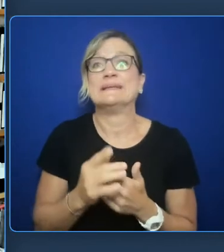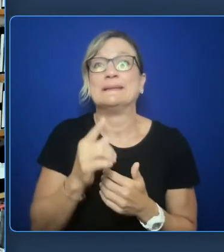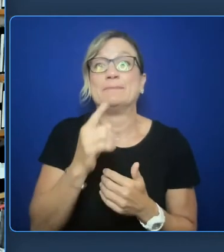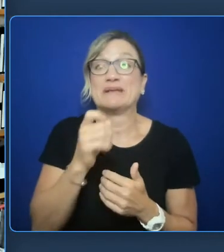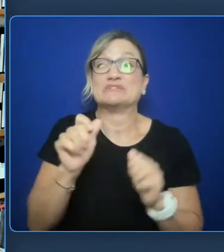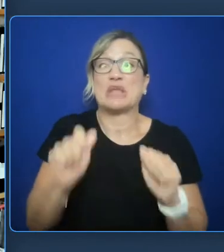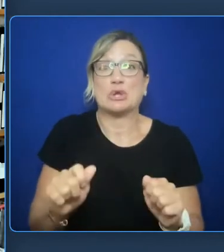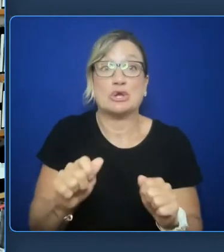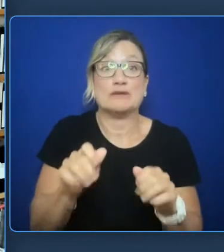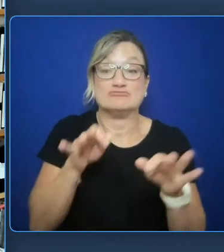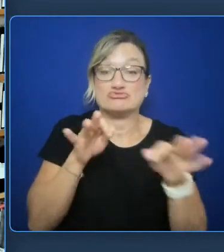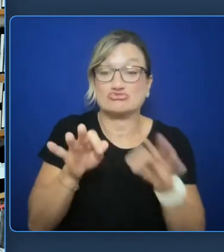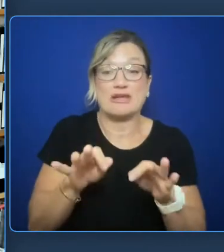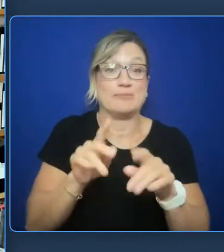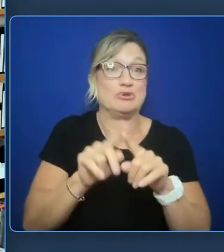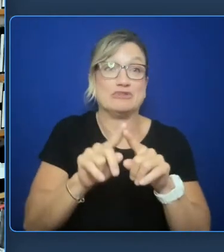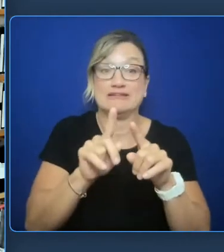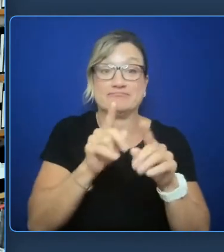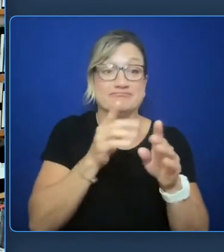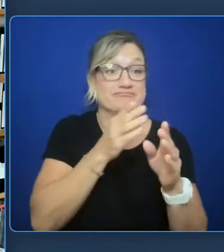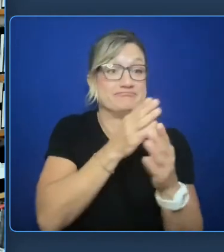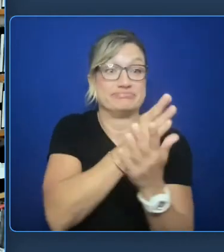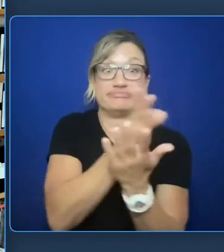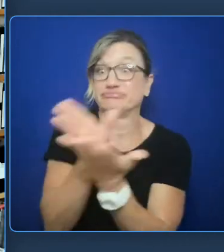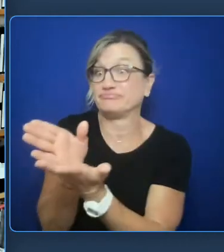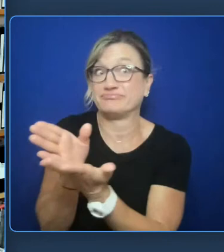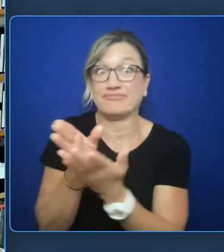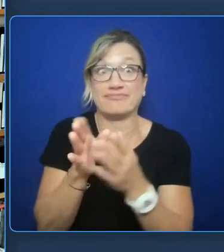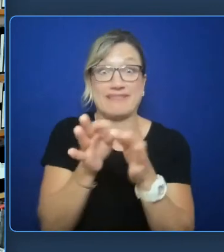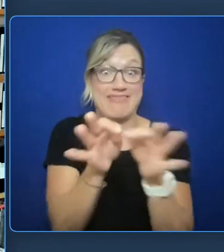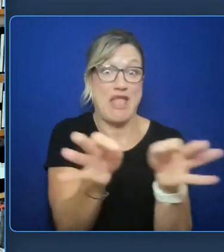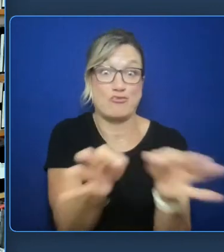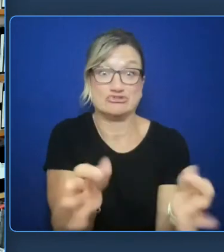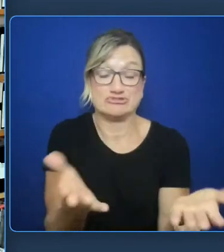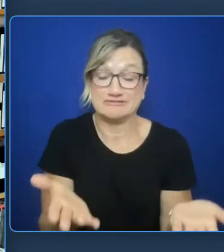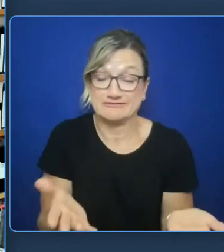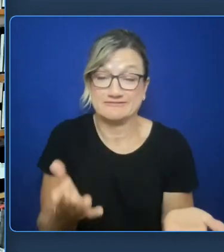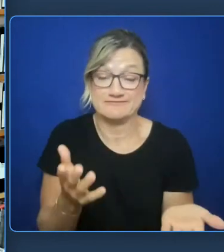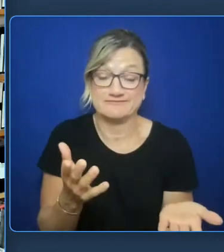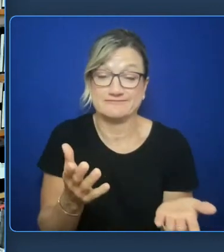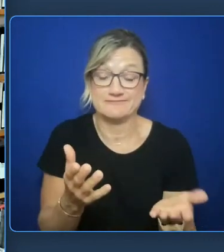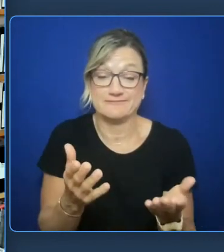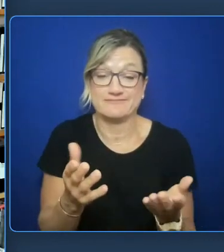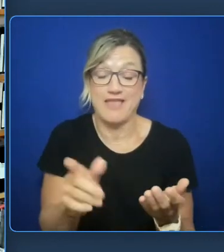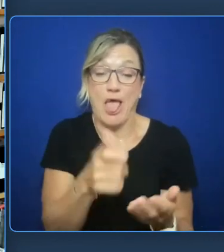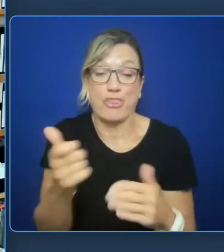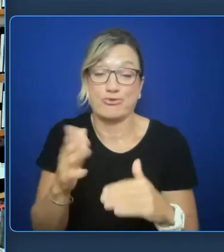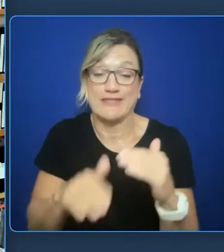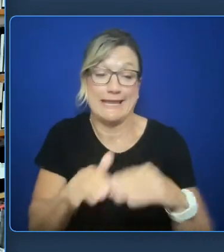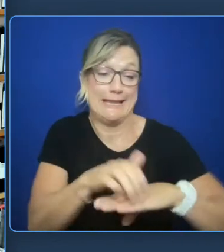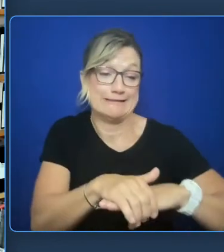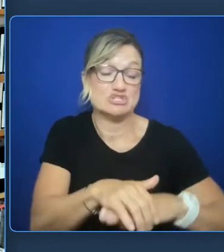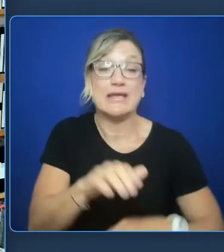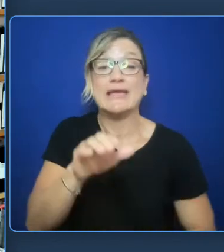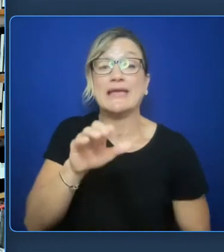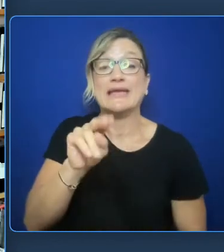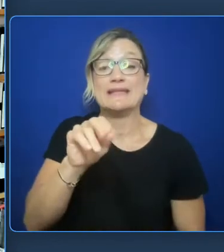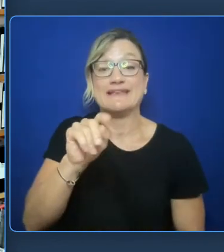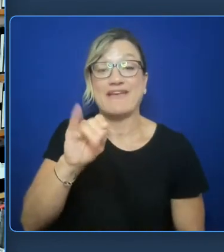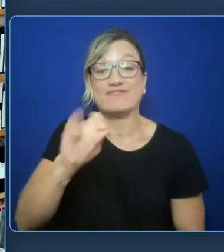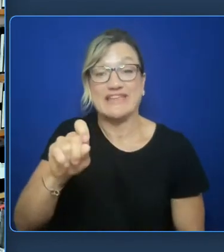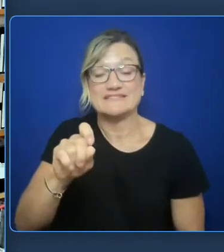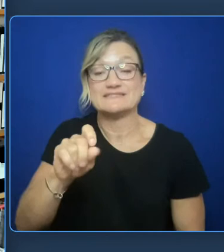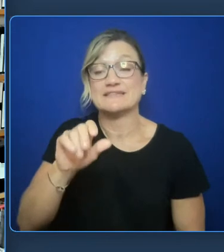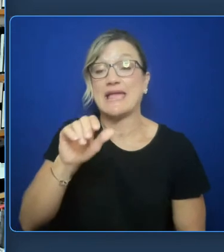because they could do the description in languages other than English, for instance. Netflix, Amazon, they